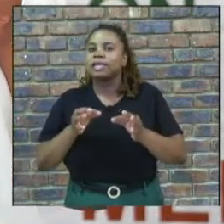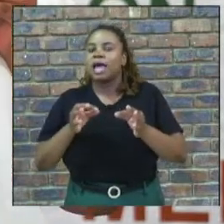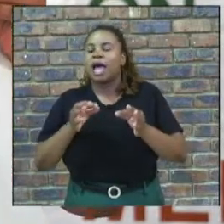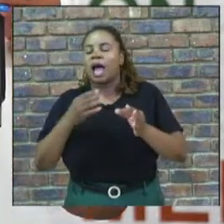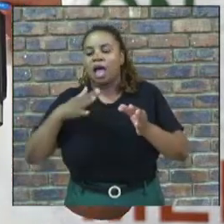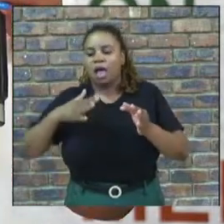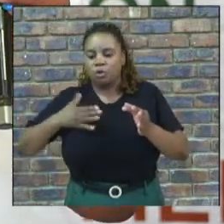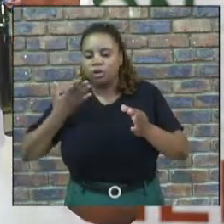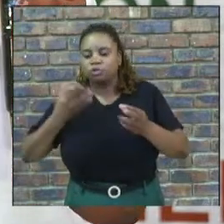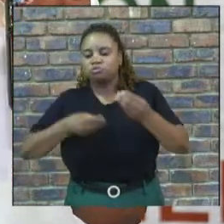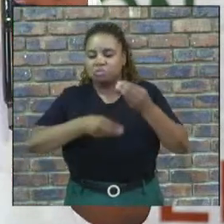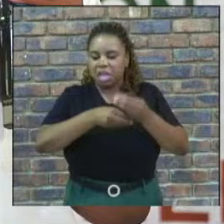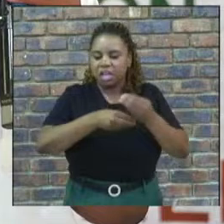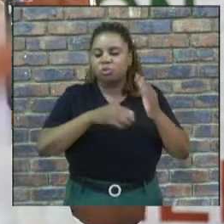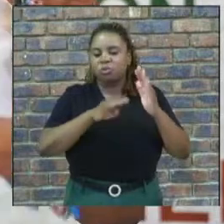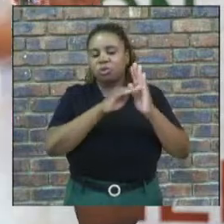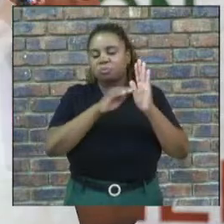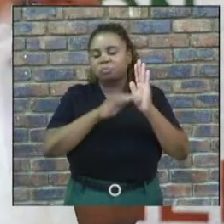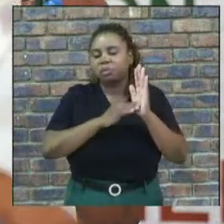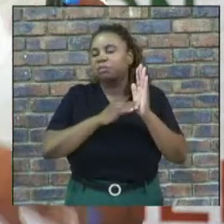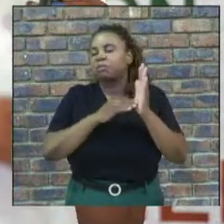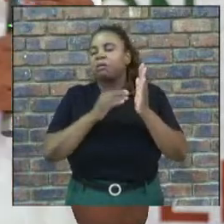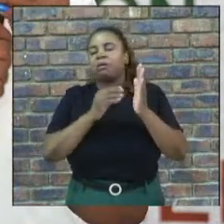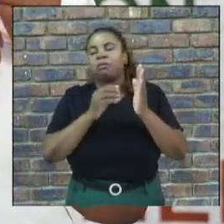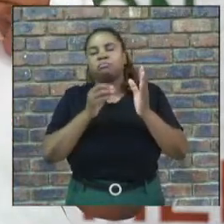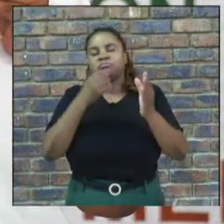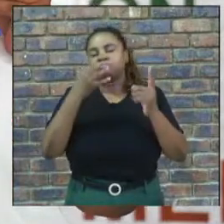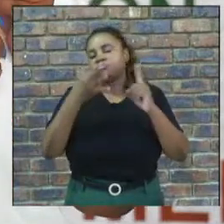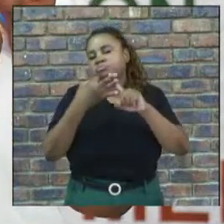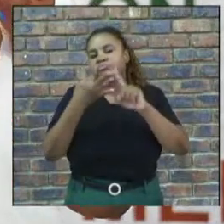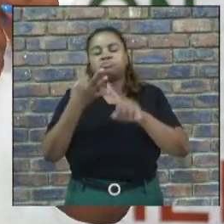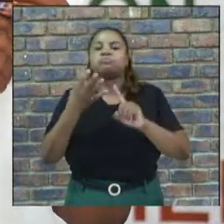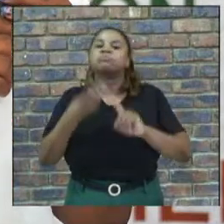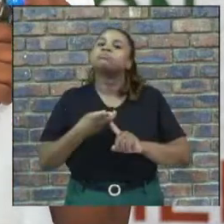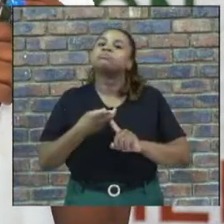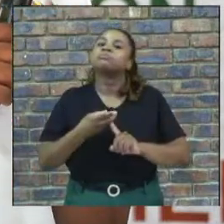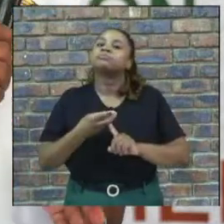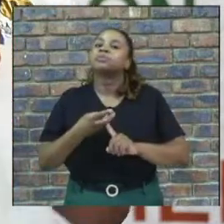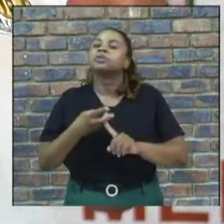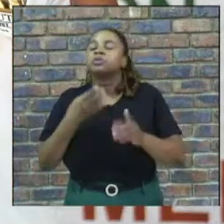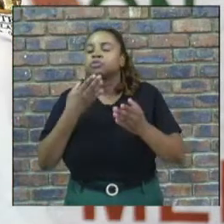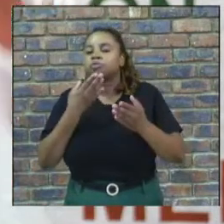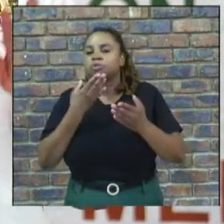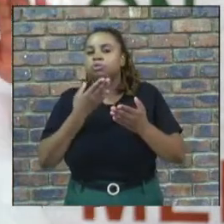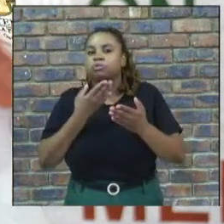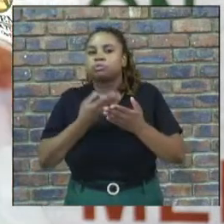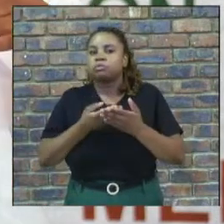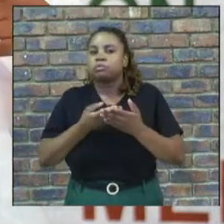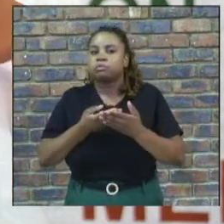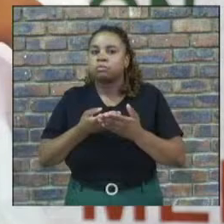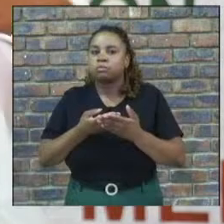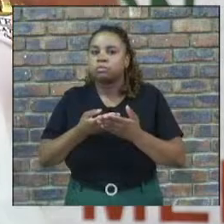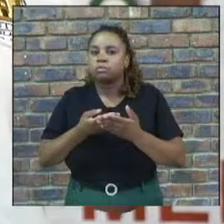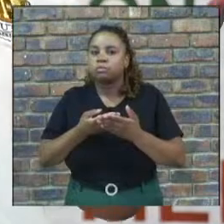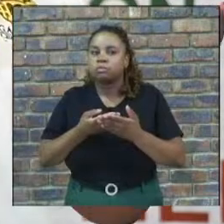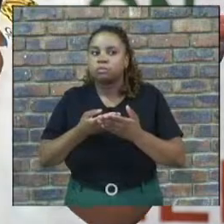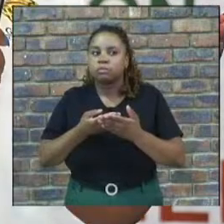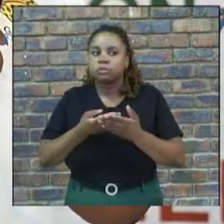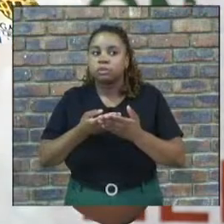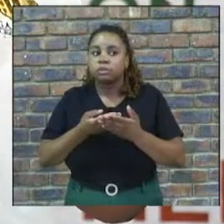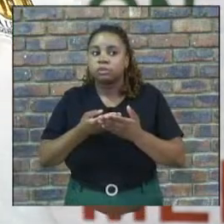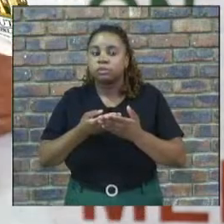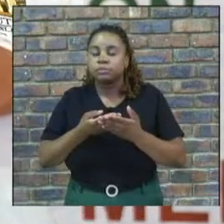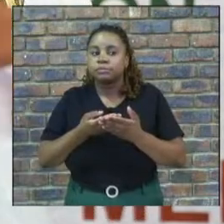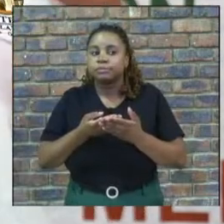o kenye pono ya hao on the bill. Mema Mkhali, do you want to respond? But I think it was